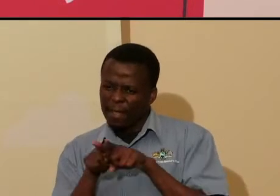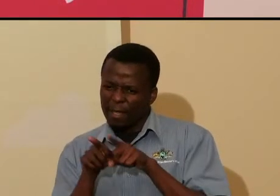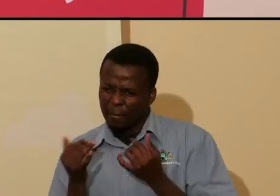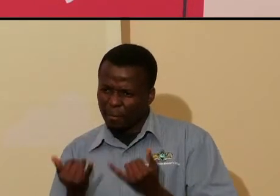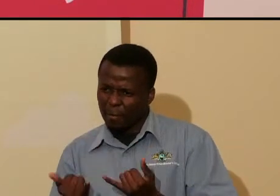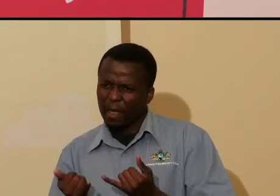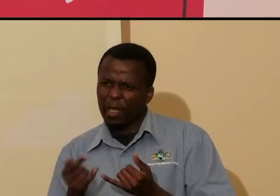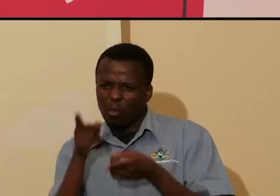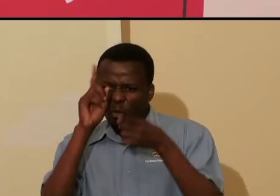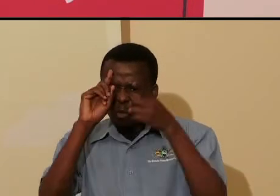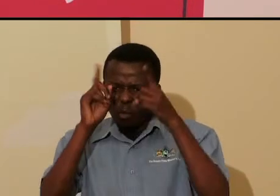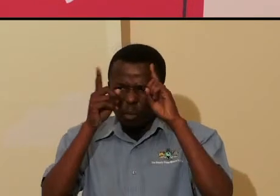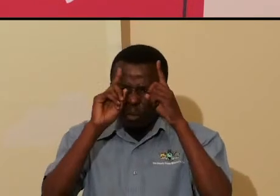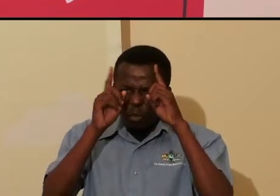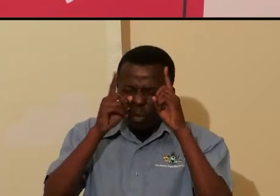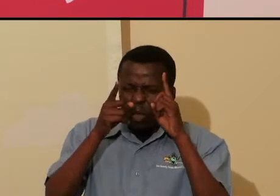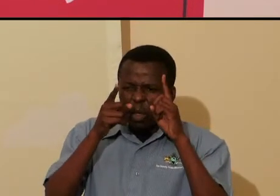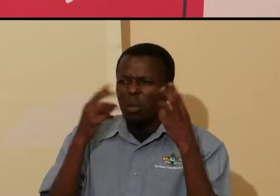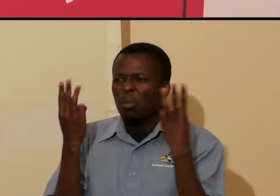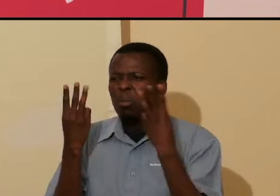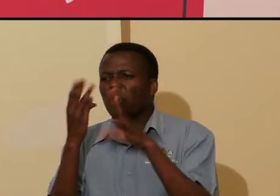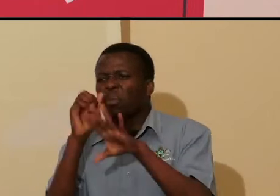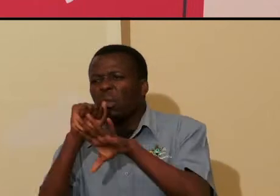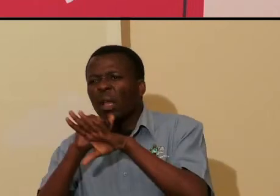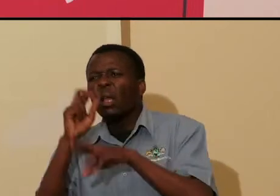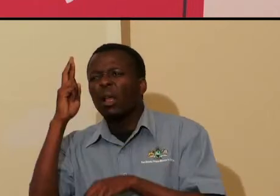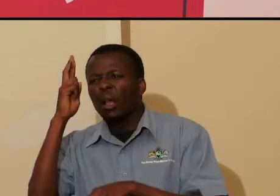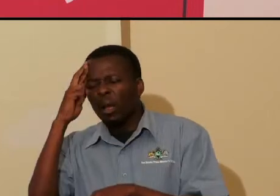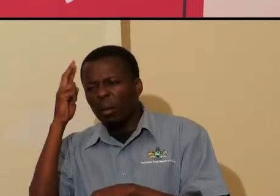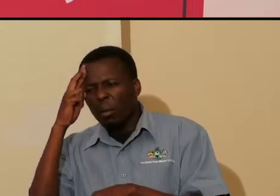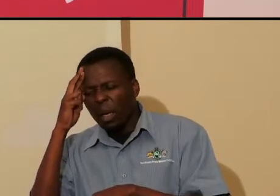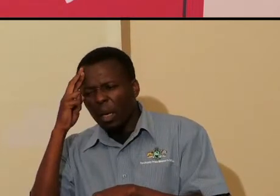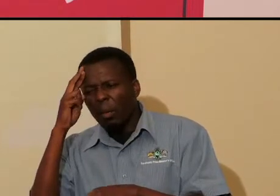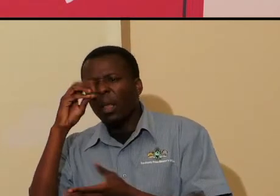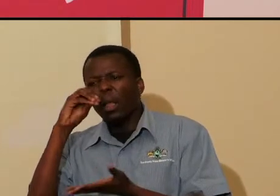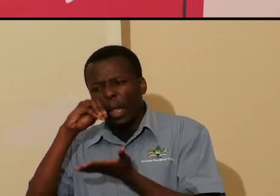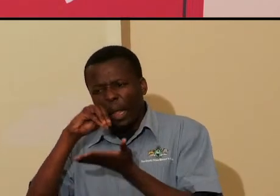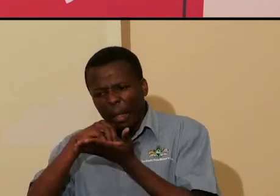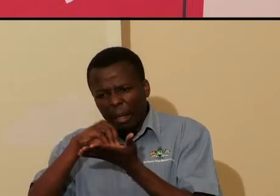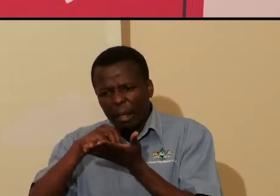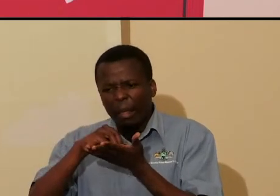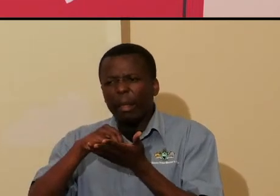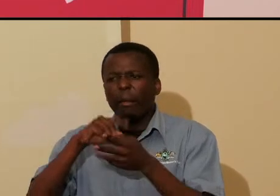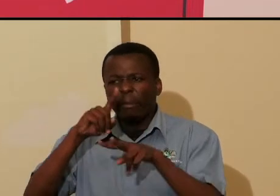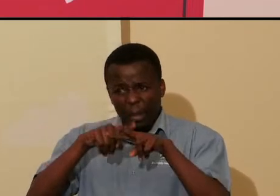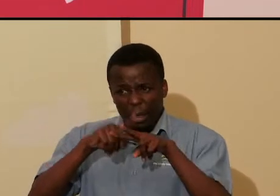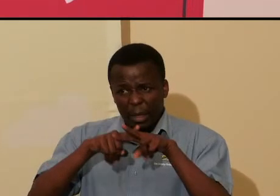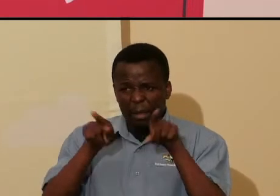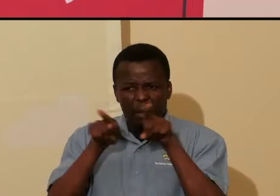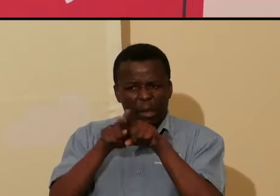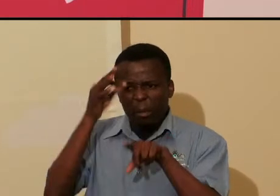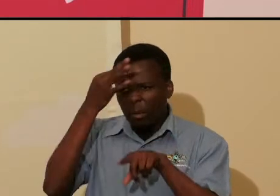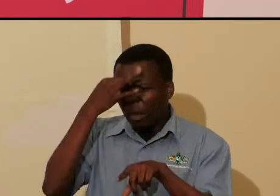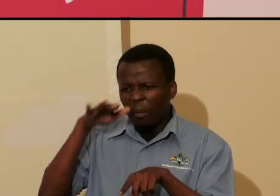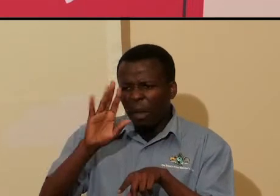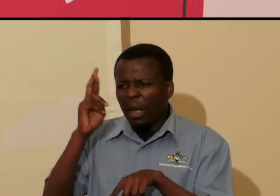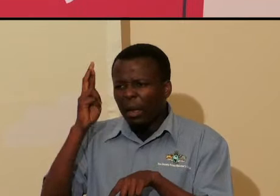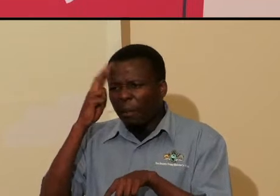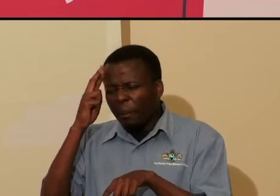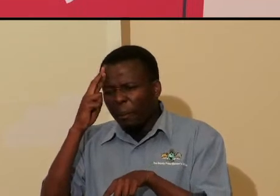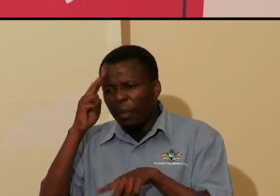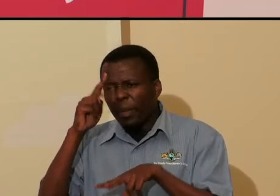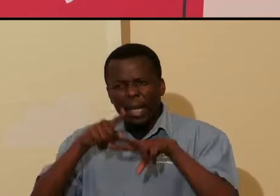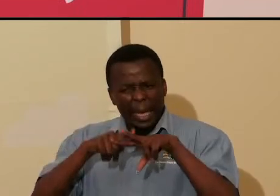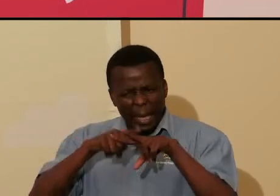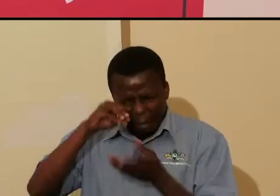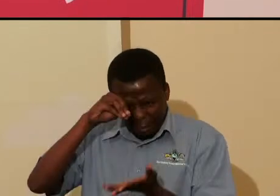an opportunity just to remind people and governments that HIV has not gone away. So there's a critical need